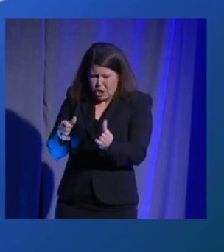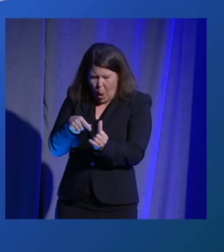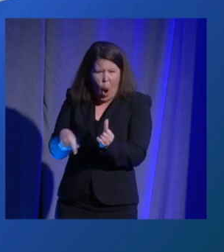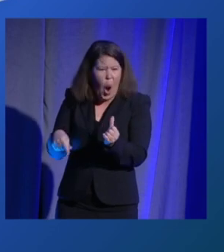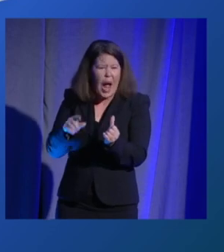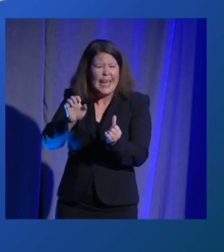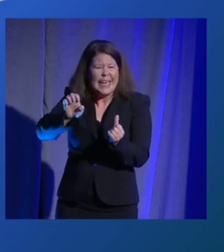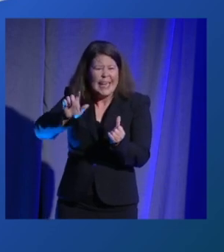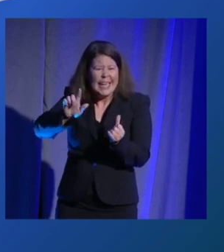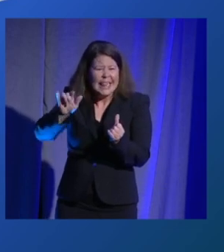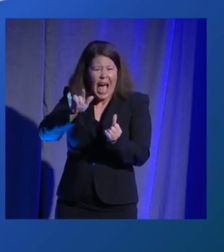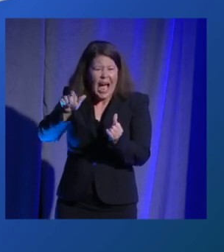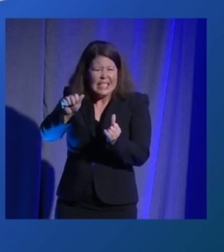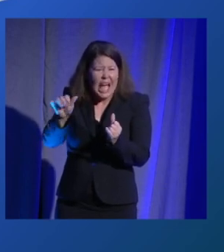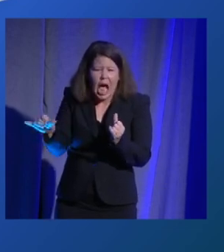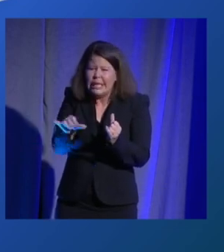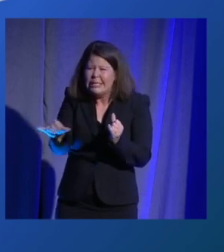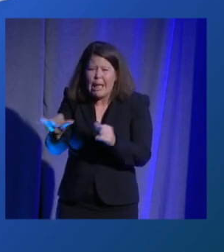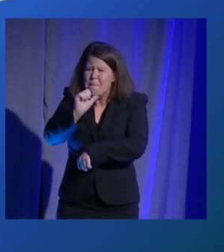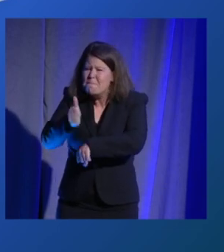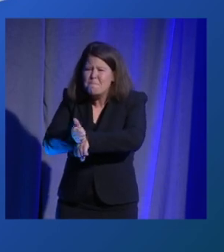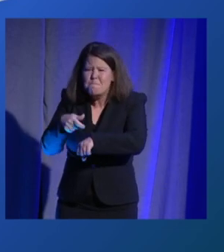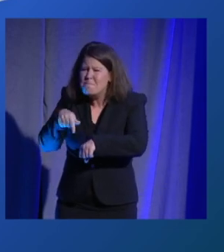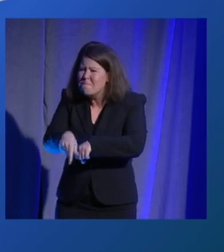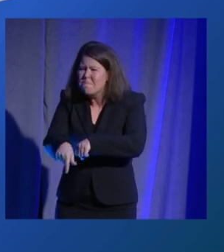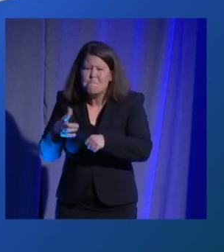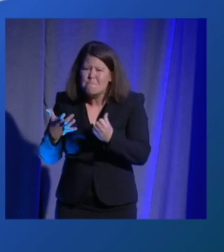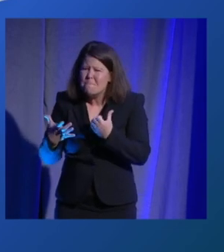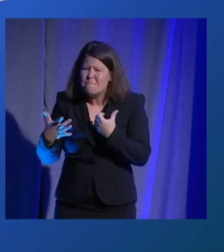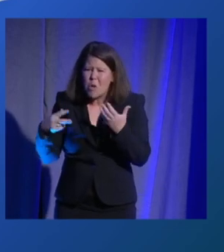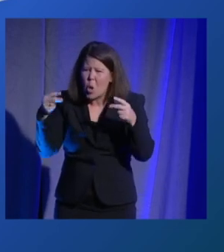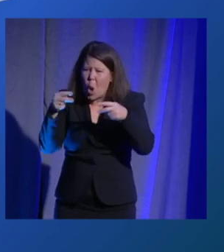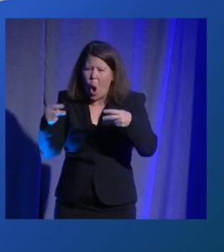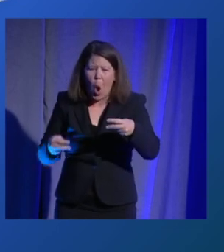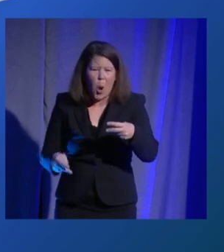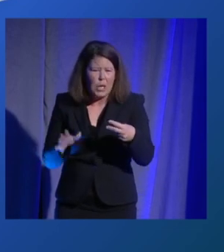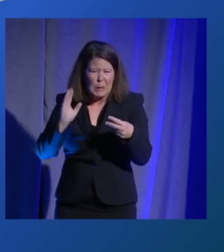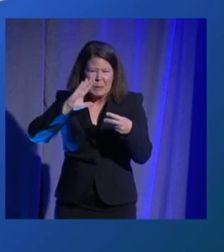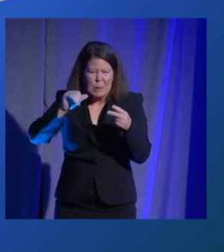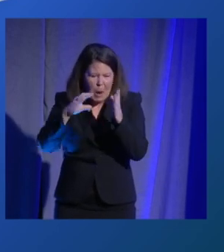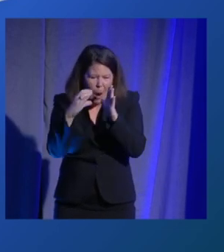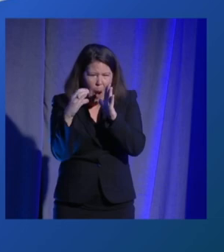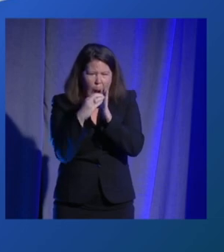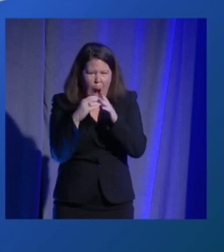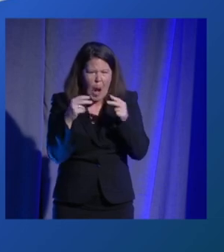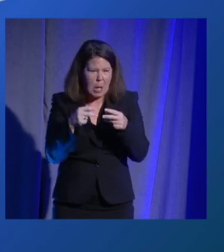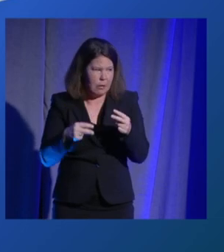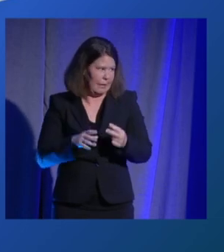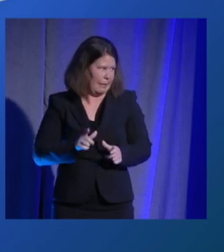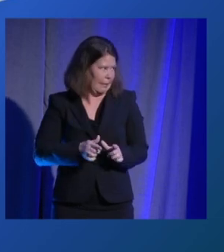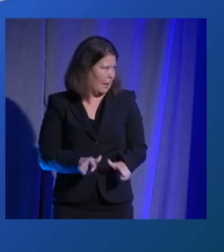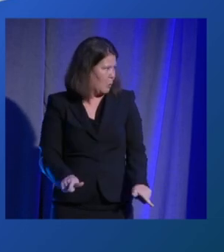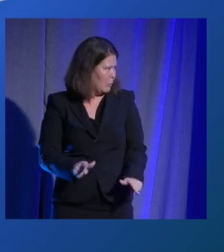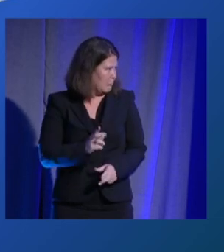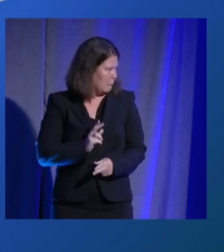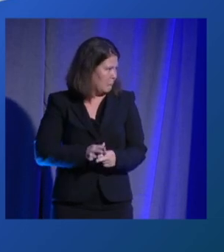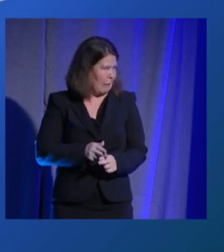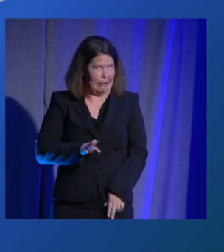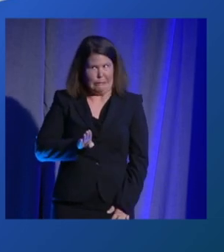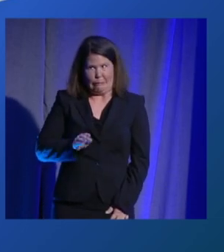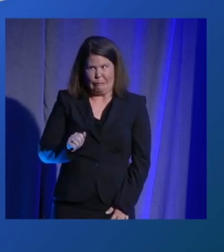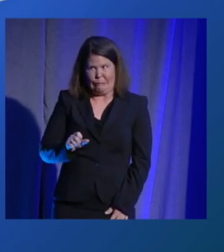the same interface it was this little block of code we wrote in this language called basic that